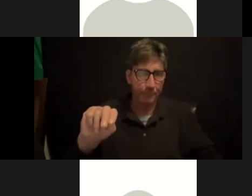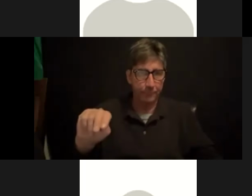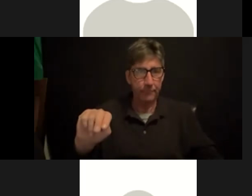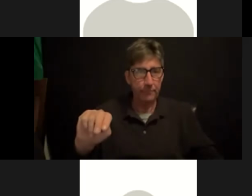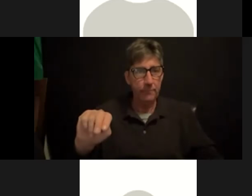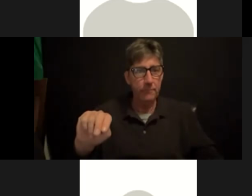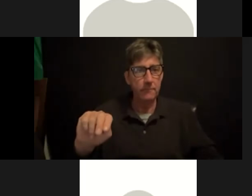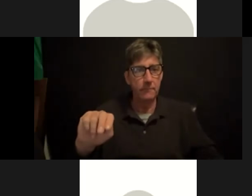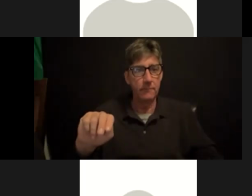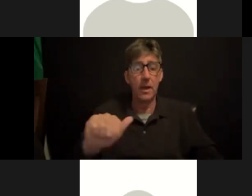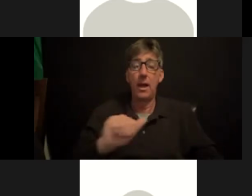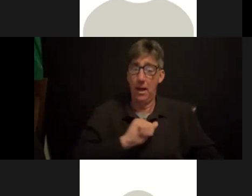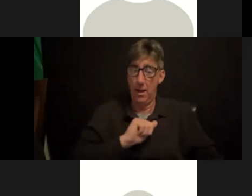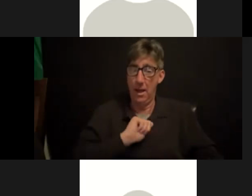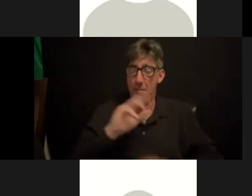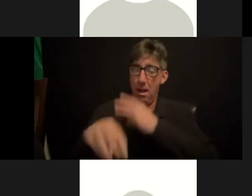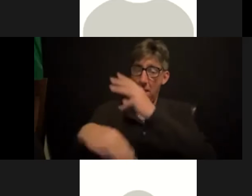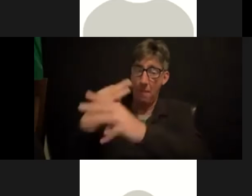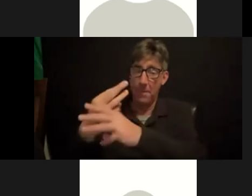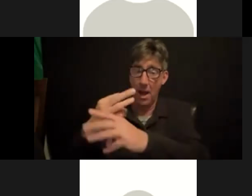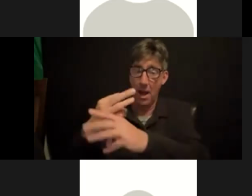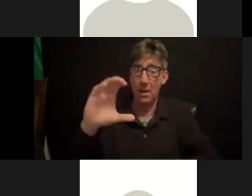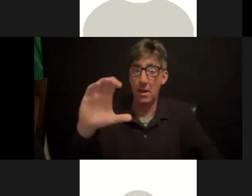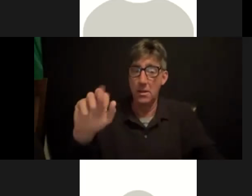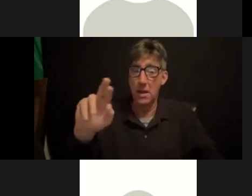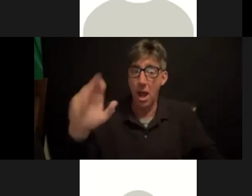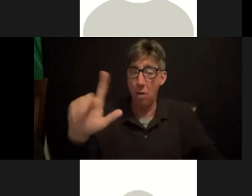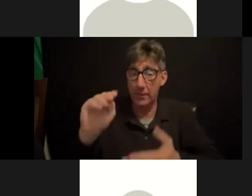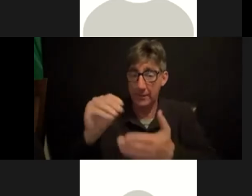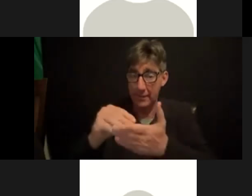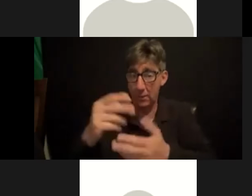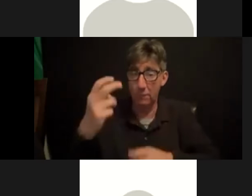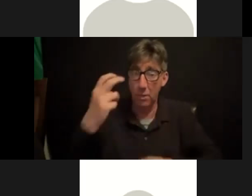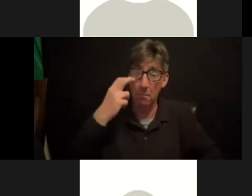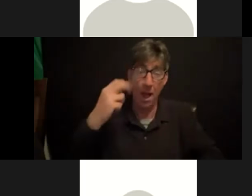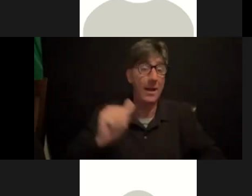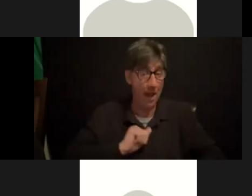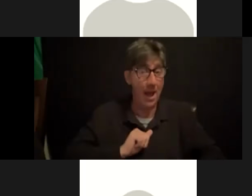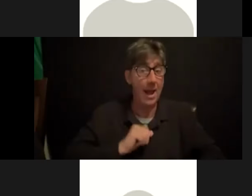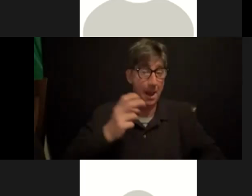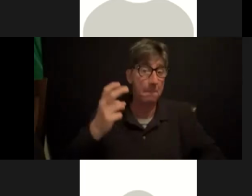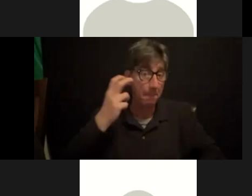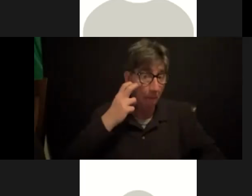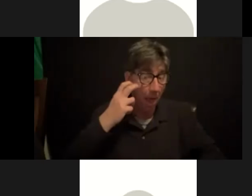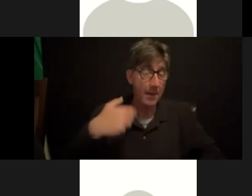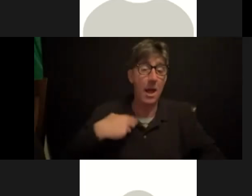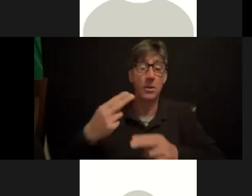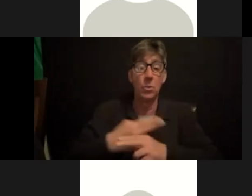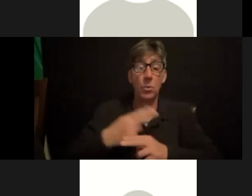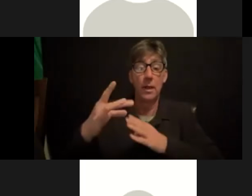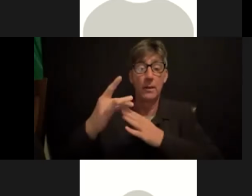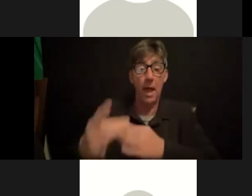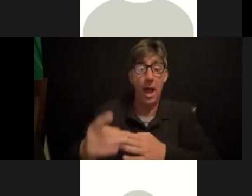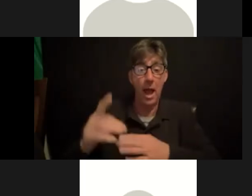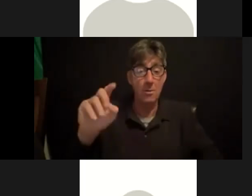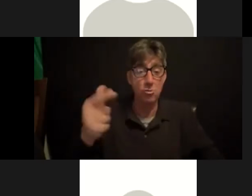I am an alumna of the Carroll Center for the Blind. I am blind. I travel with a guide dog to help me stay on the